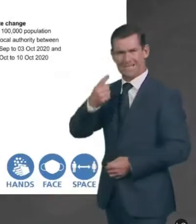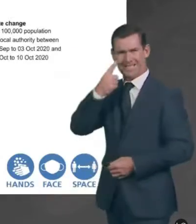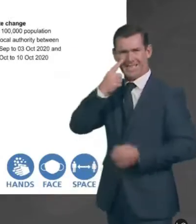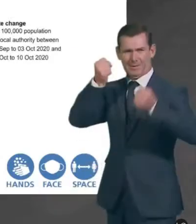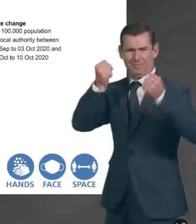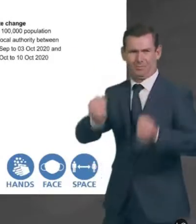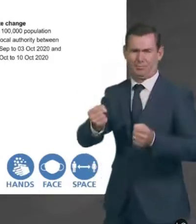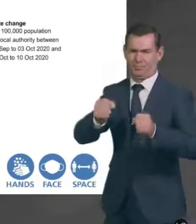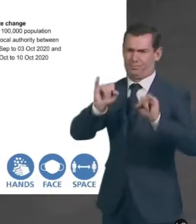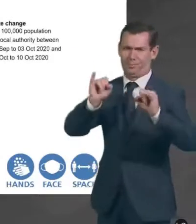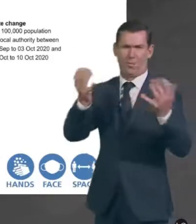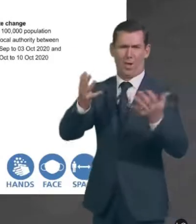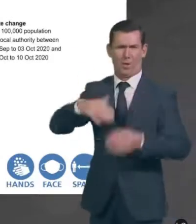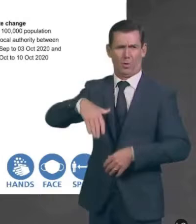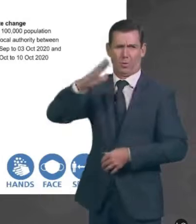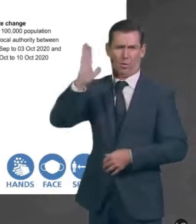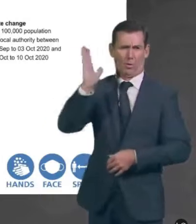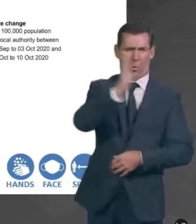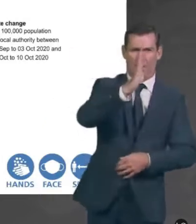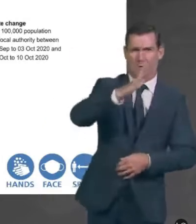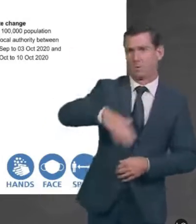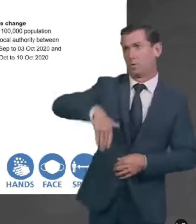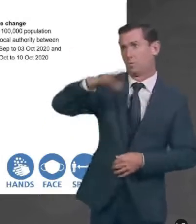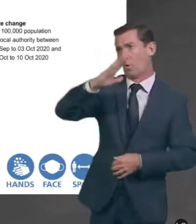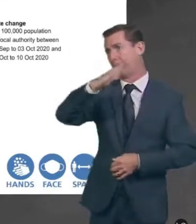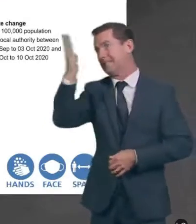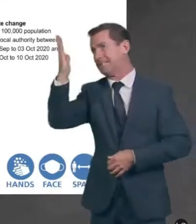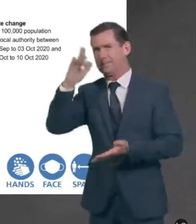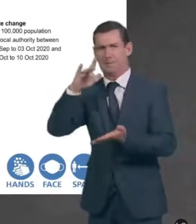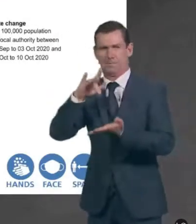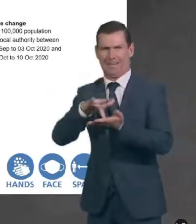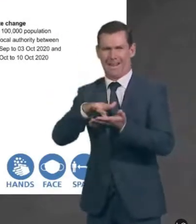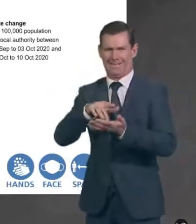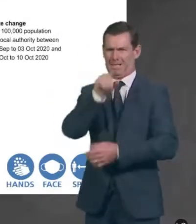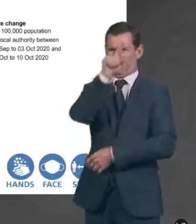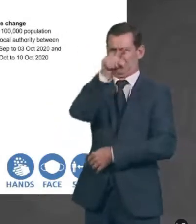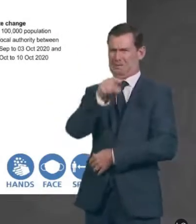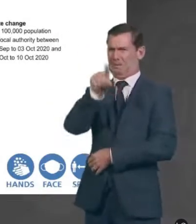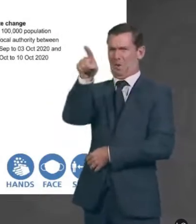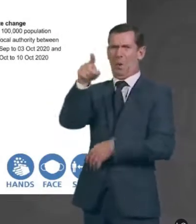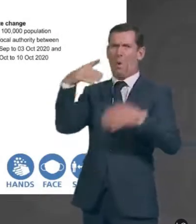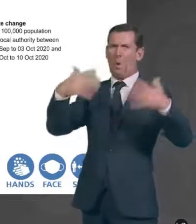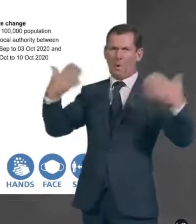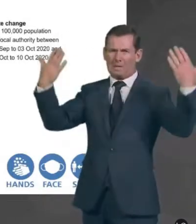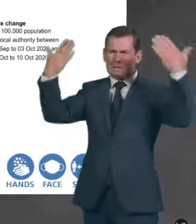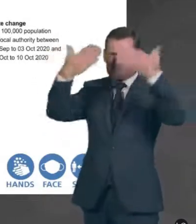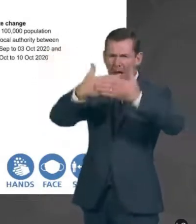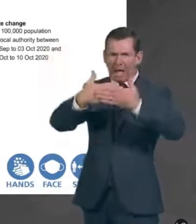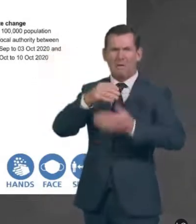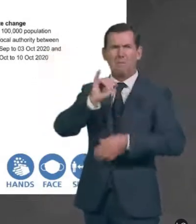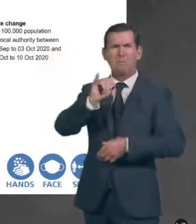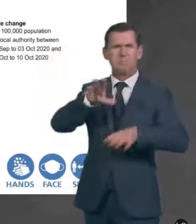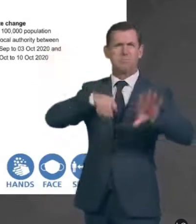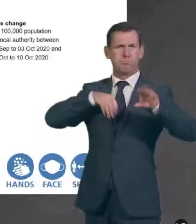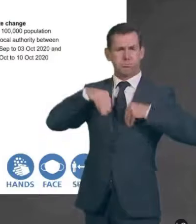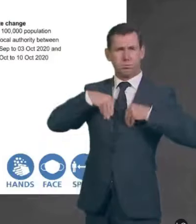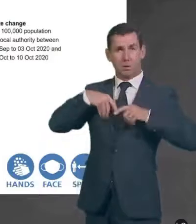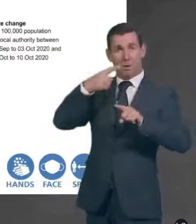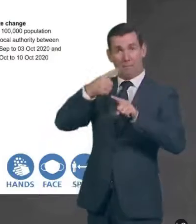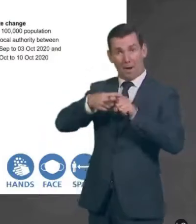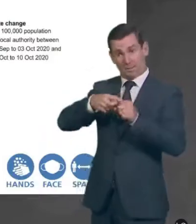Midlands, and increasingly in other parts of the country. And that the growth rate is fastest also in